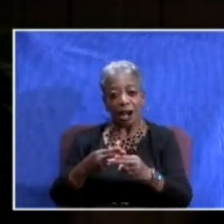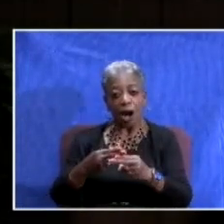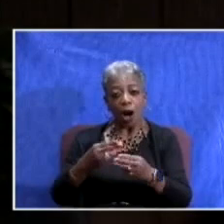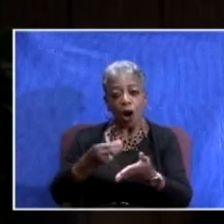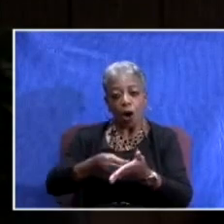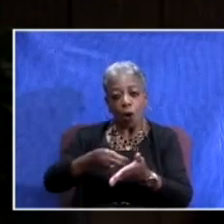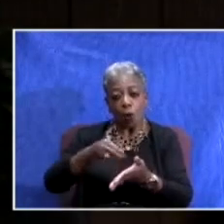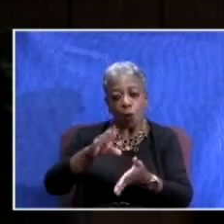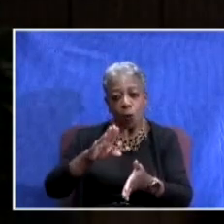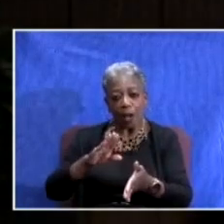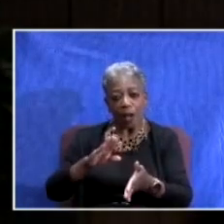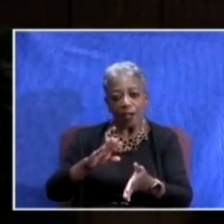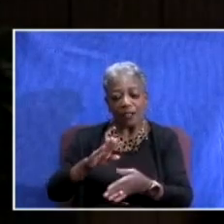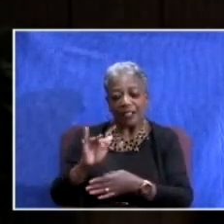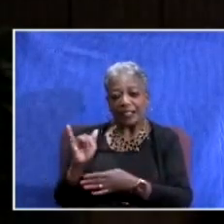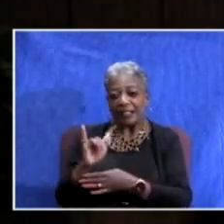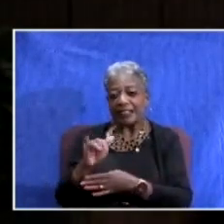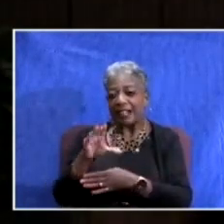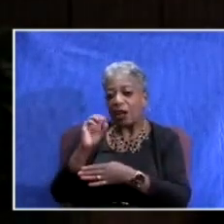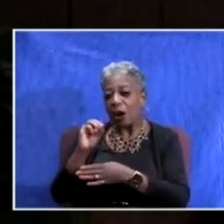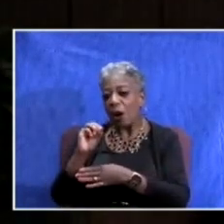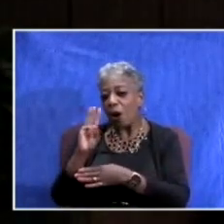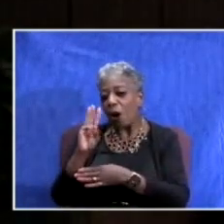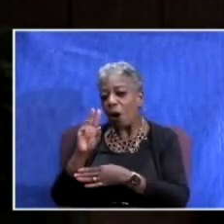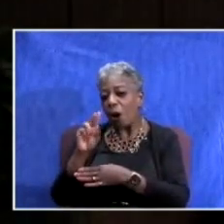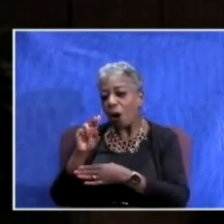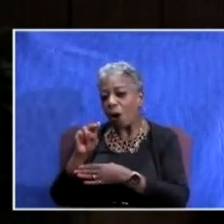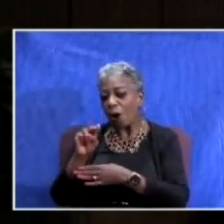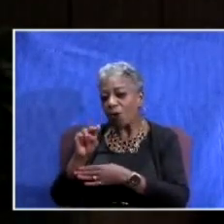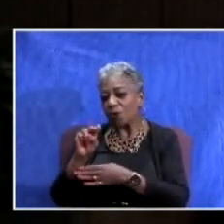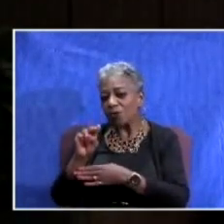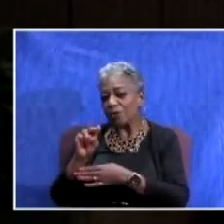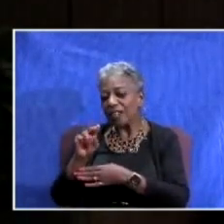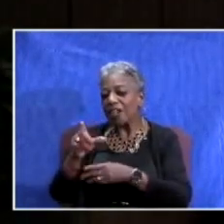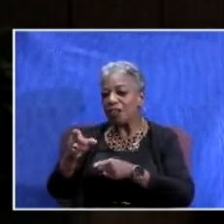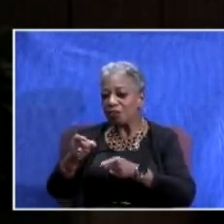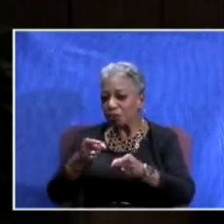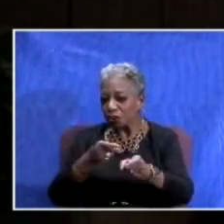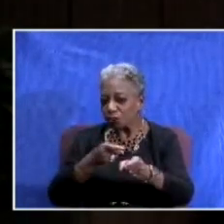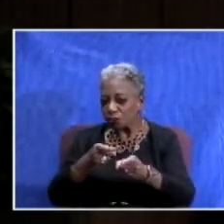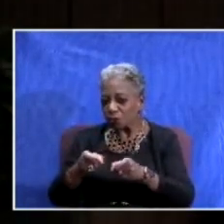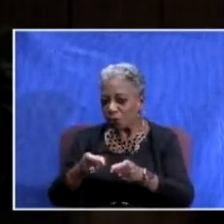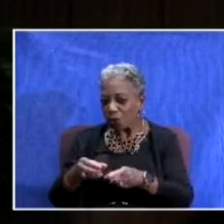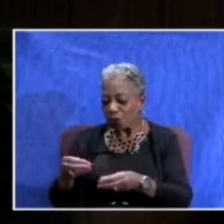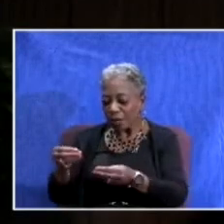you own, you control, and you pass down. That is wealth.